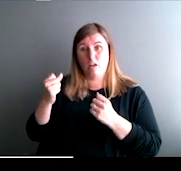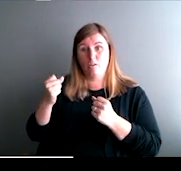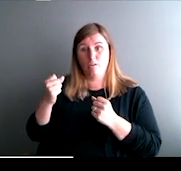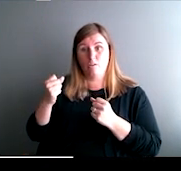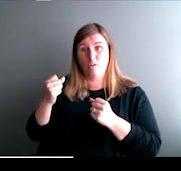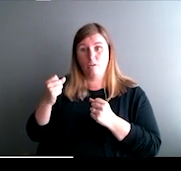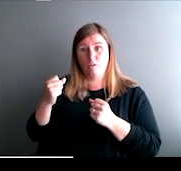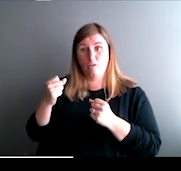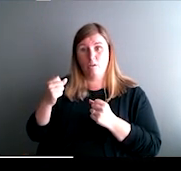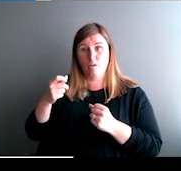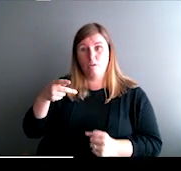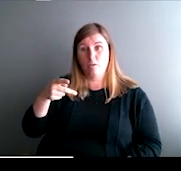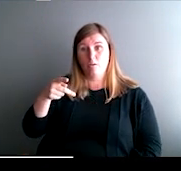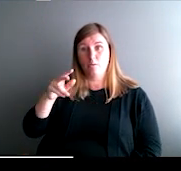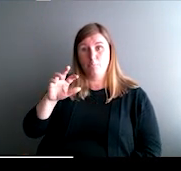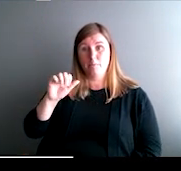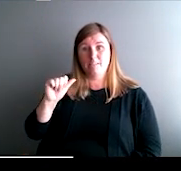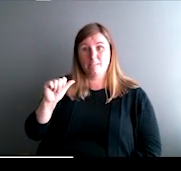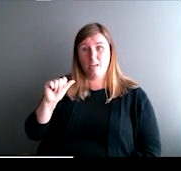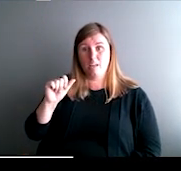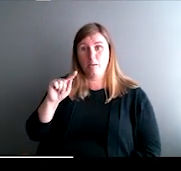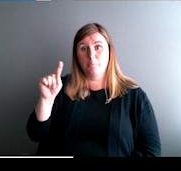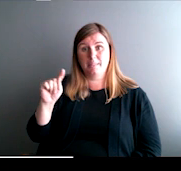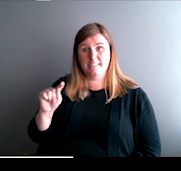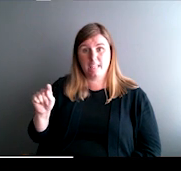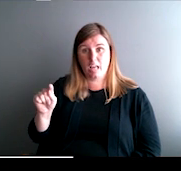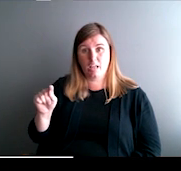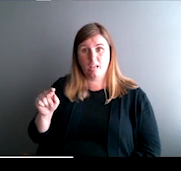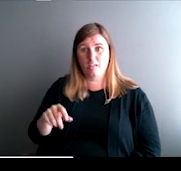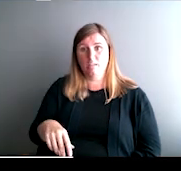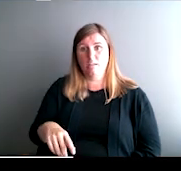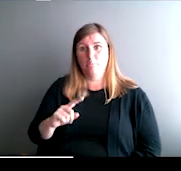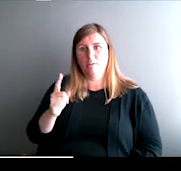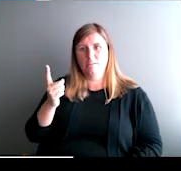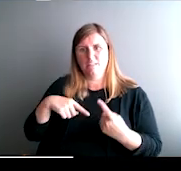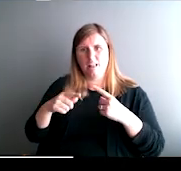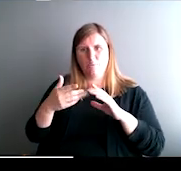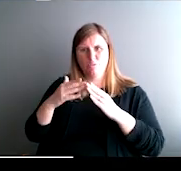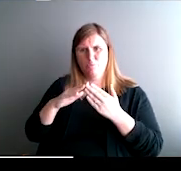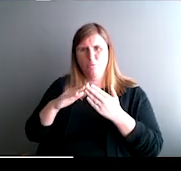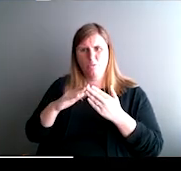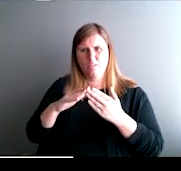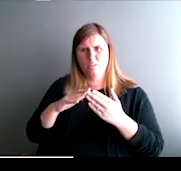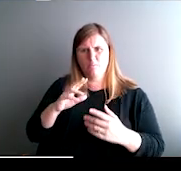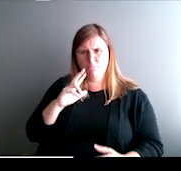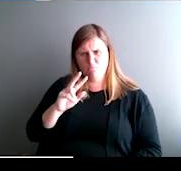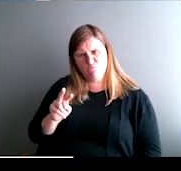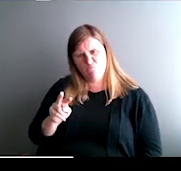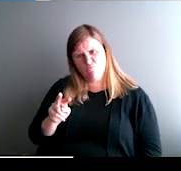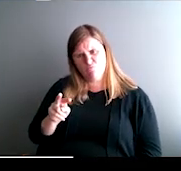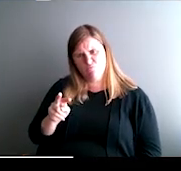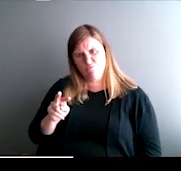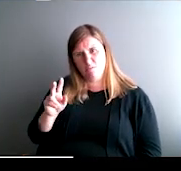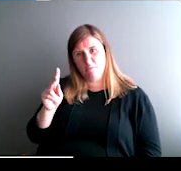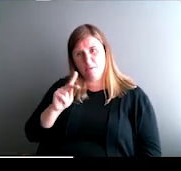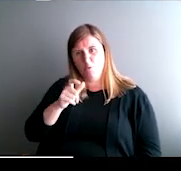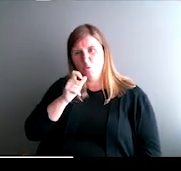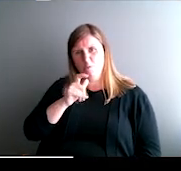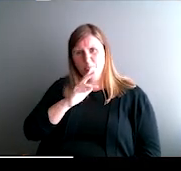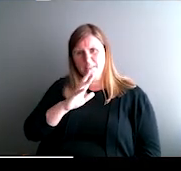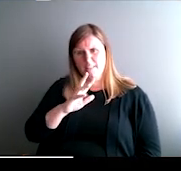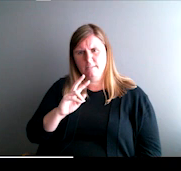teach pizza, but in the sign language community, people will, just like people who